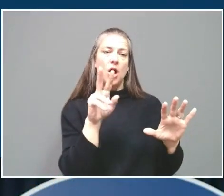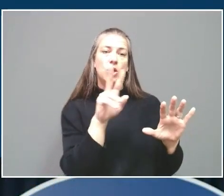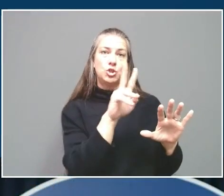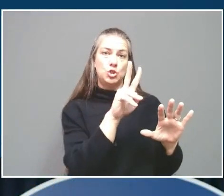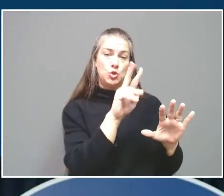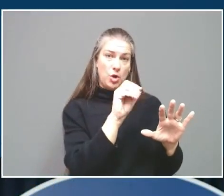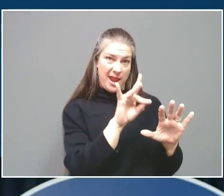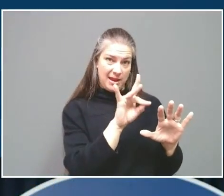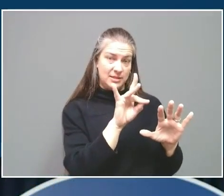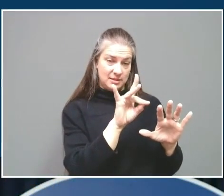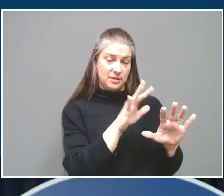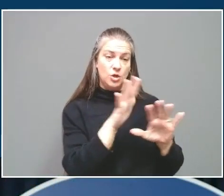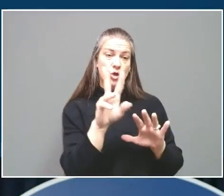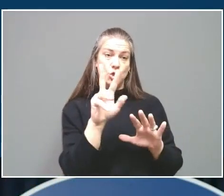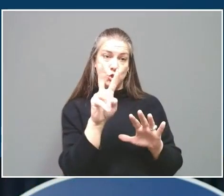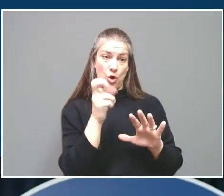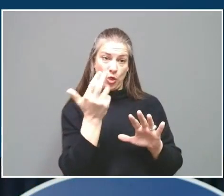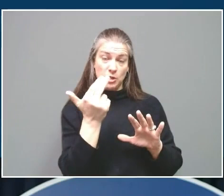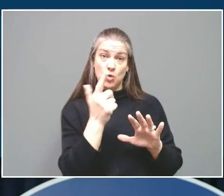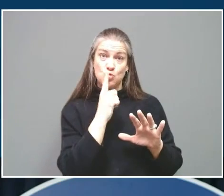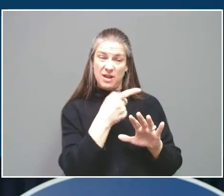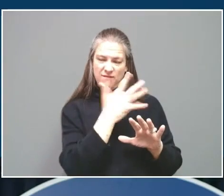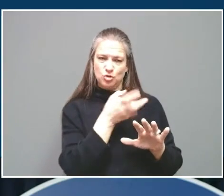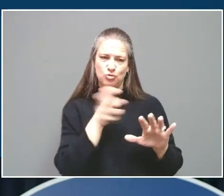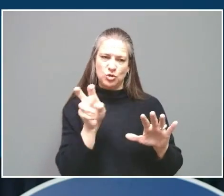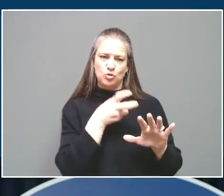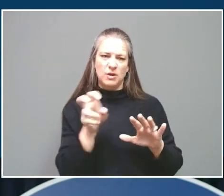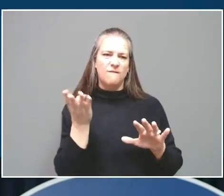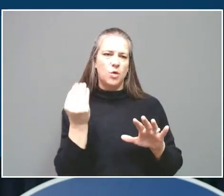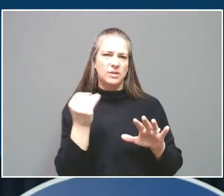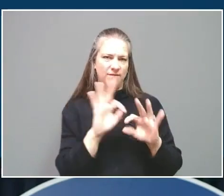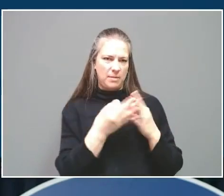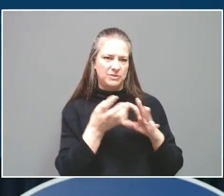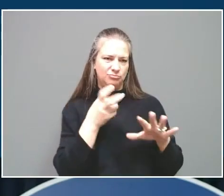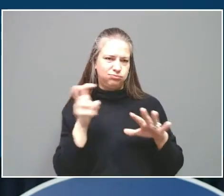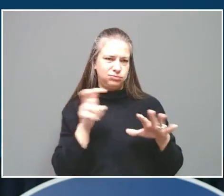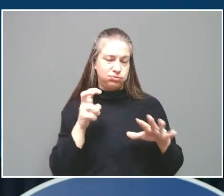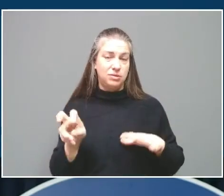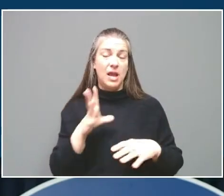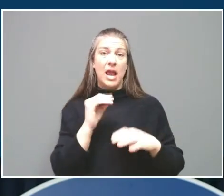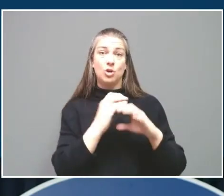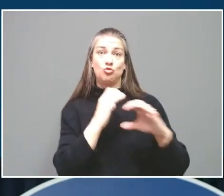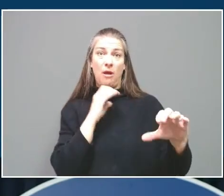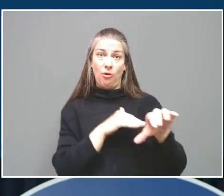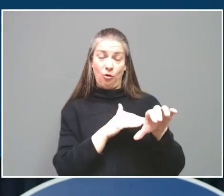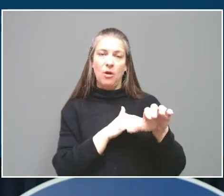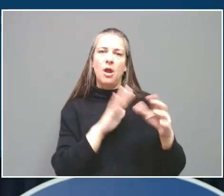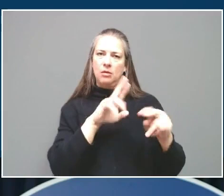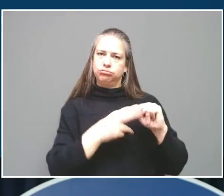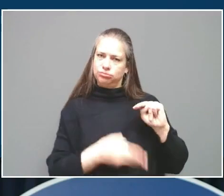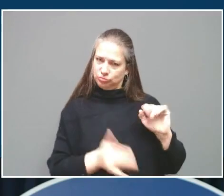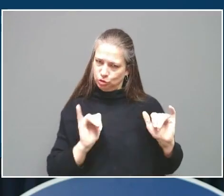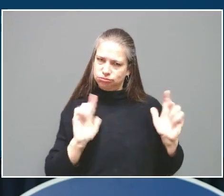14 families that have been able to transition out and down 14 travel trailers as well. 204